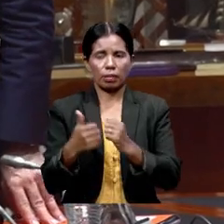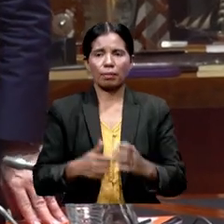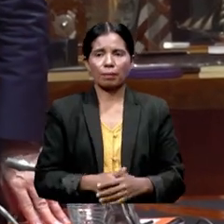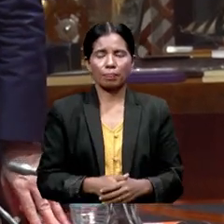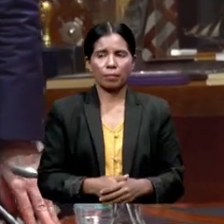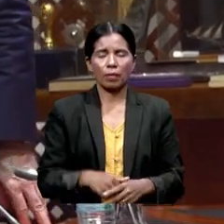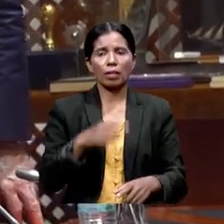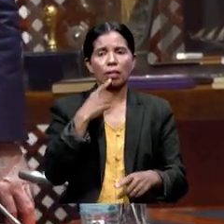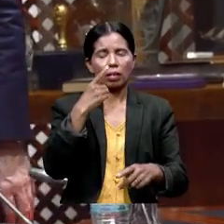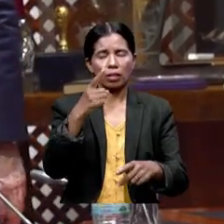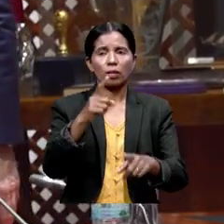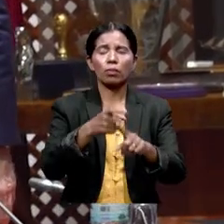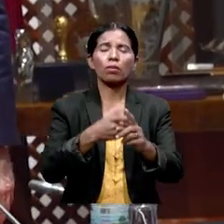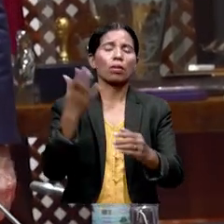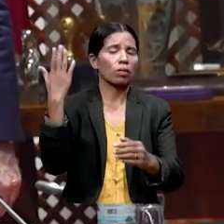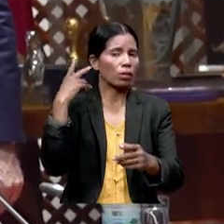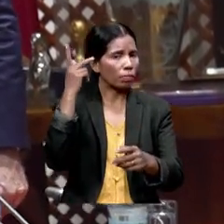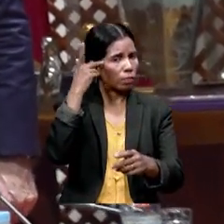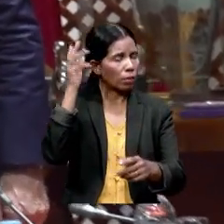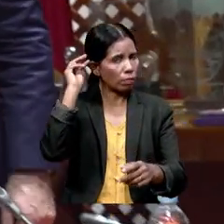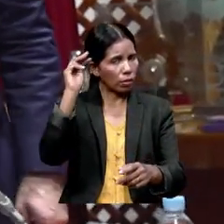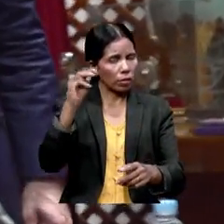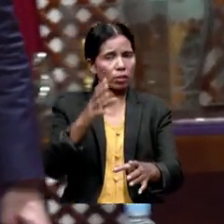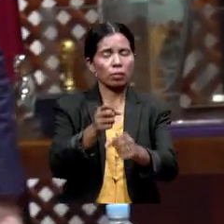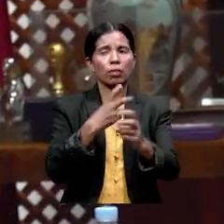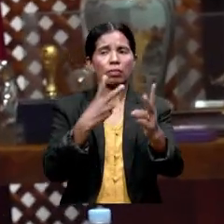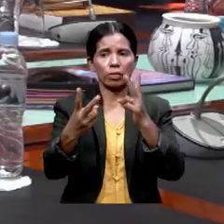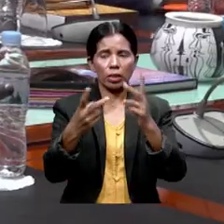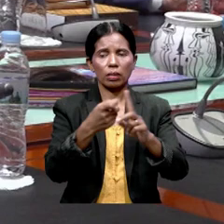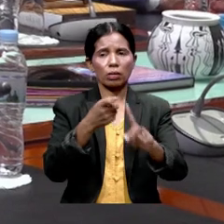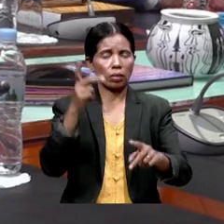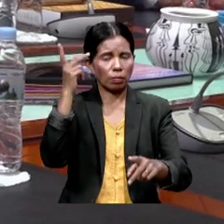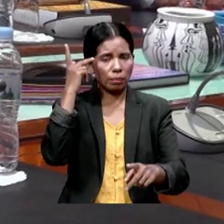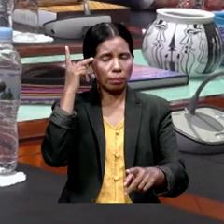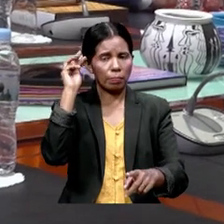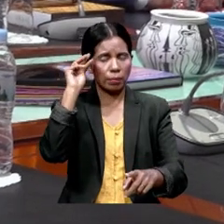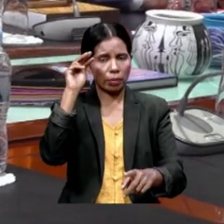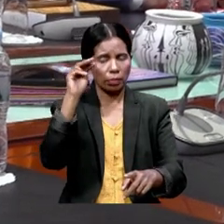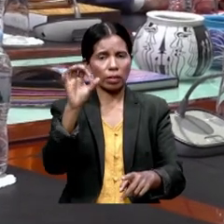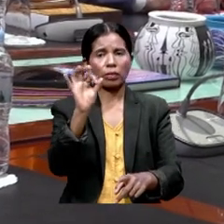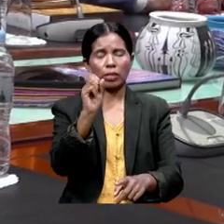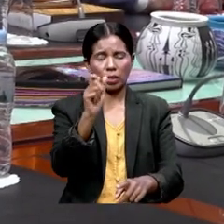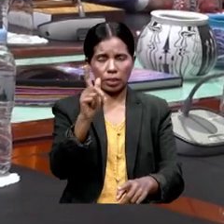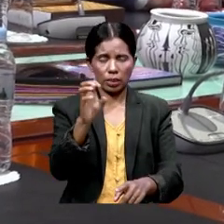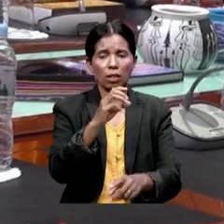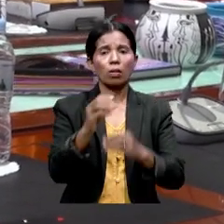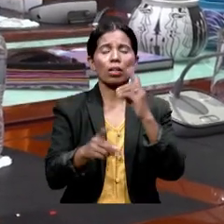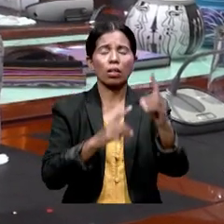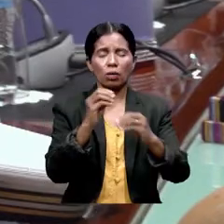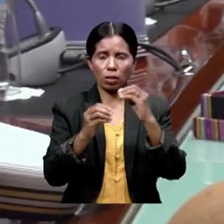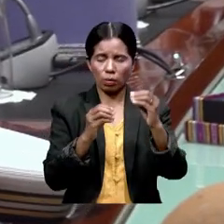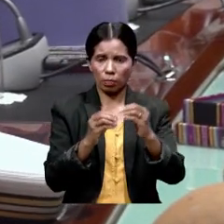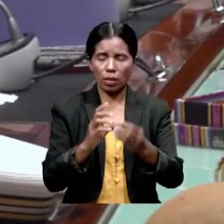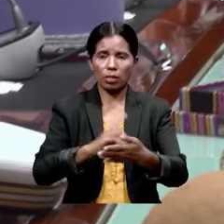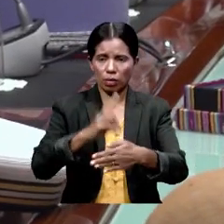Recorre Falecata e a Fulancoto, primeiro ministro Mossimo visita Rússia, primeiro conselheiro França Nien, onde colia com a desenvolvimento